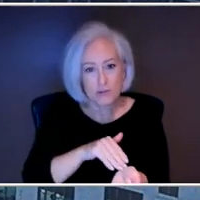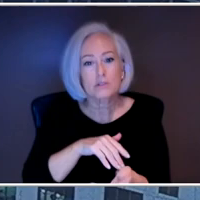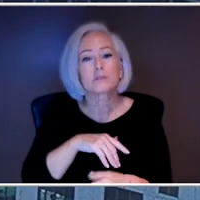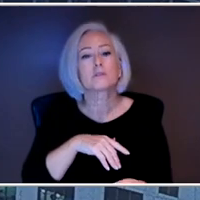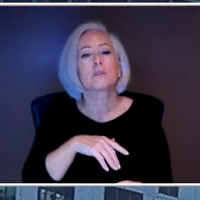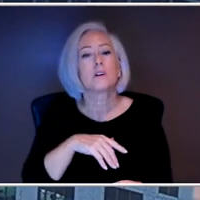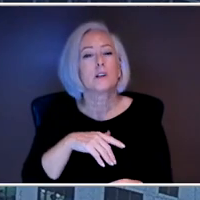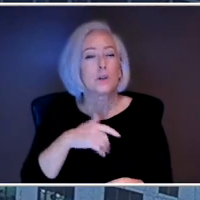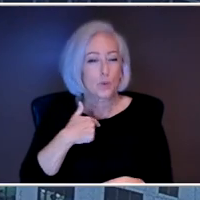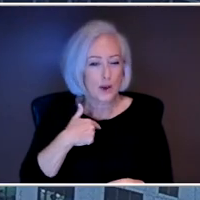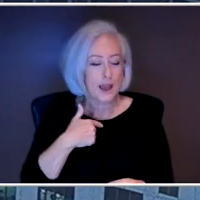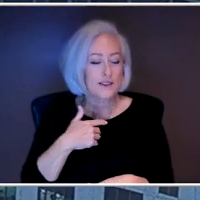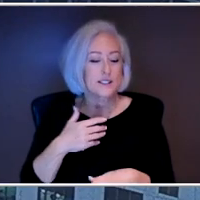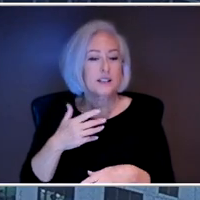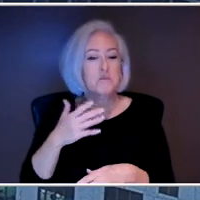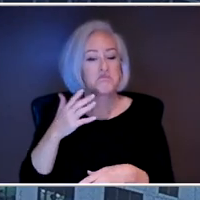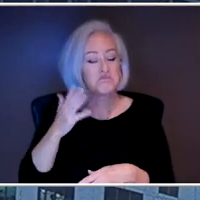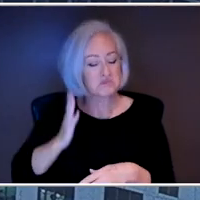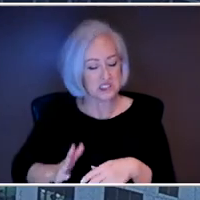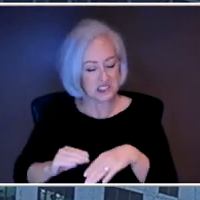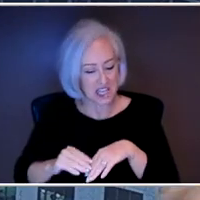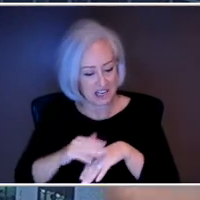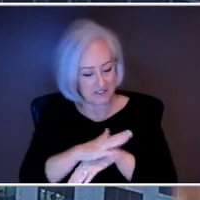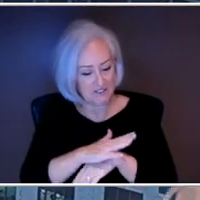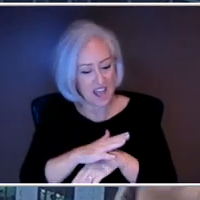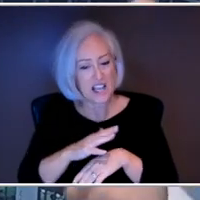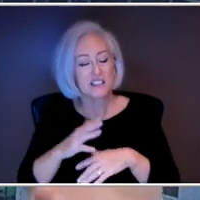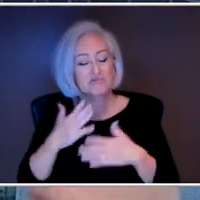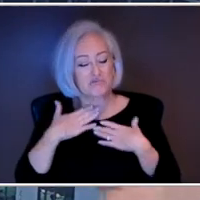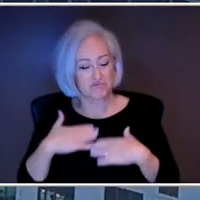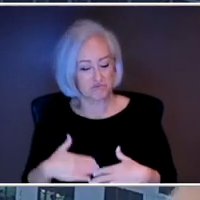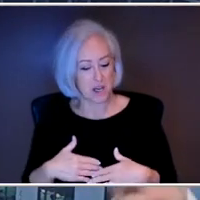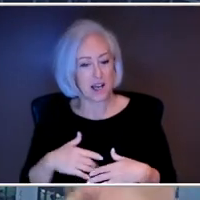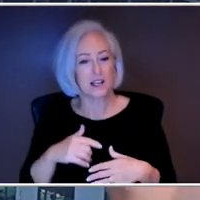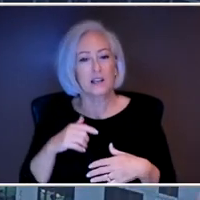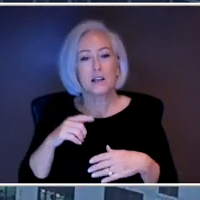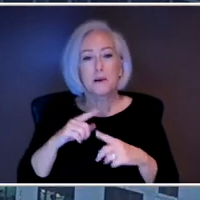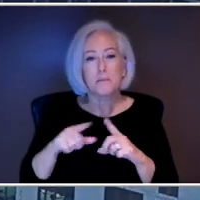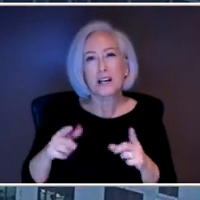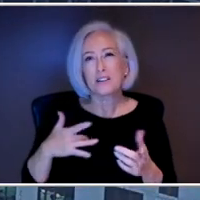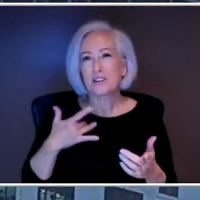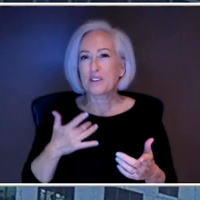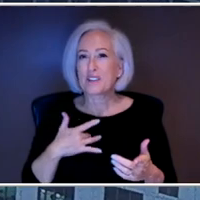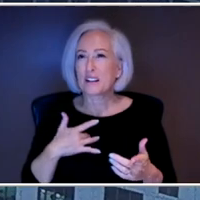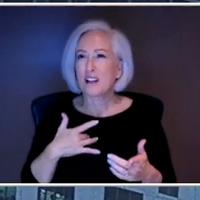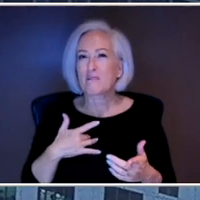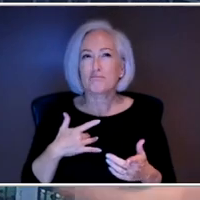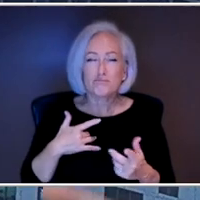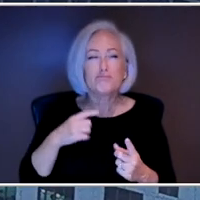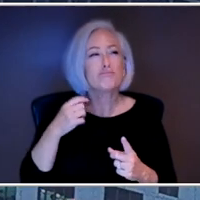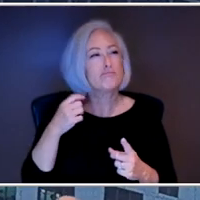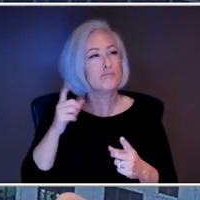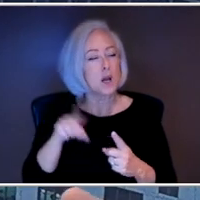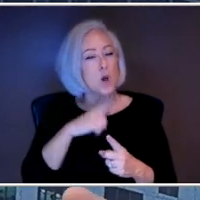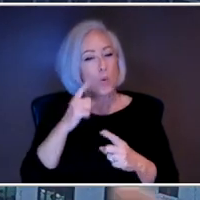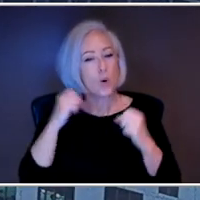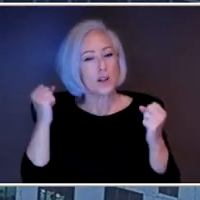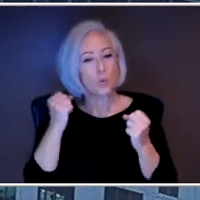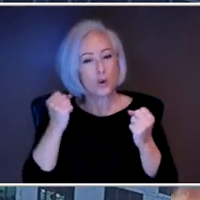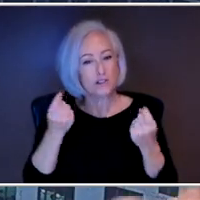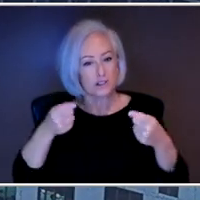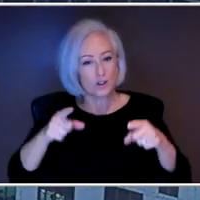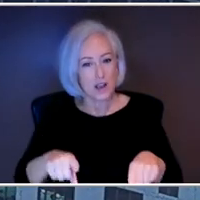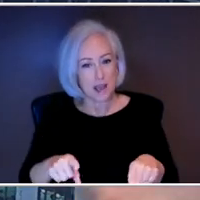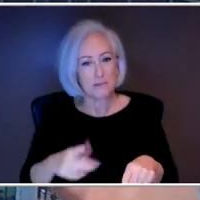are some side effects that you want to be aware of. But in general, if you notice like a seasonal dip in your mood and you're kind of just having normal changes in the winter, most people can benefit this